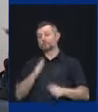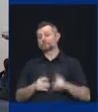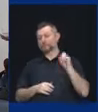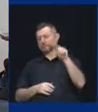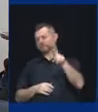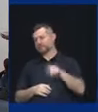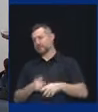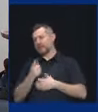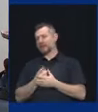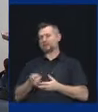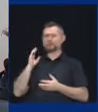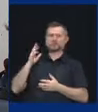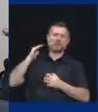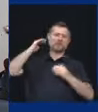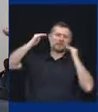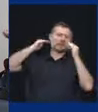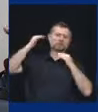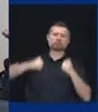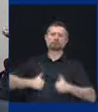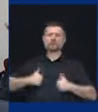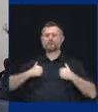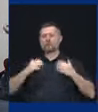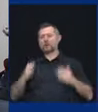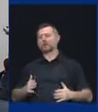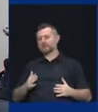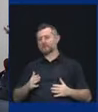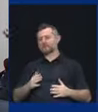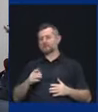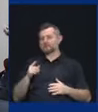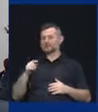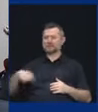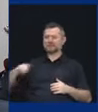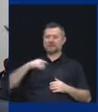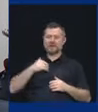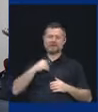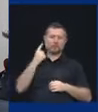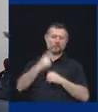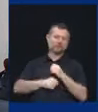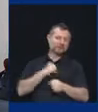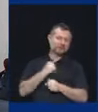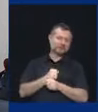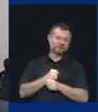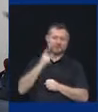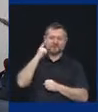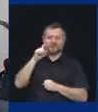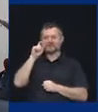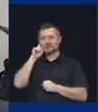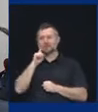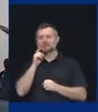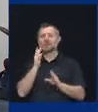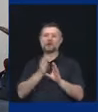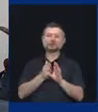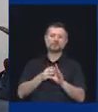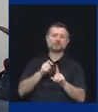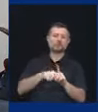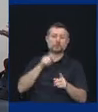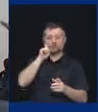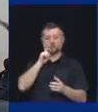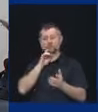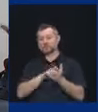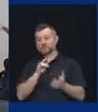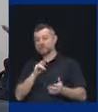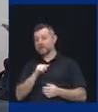right now, we'll give a 1-year look back period for civil suits for survivors of sexual assault and harassment. Will you sign the bill if the assembly